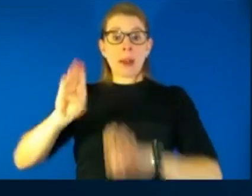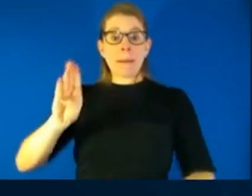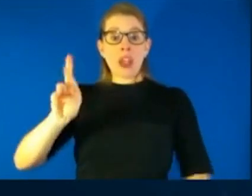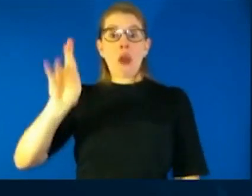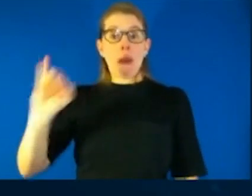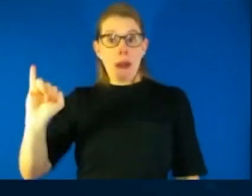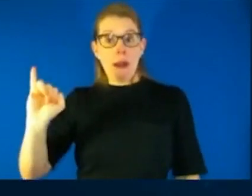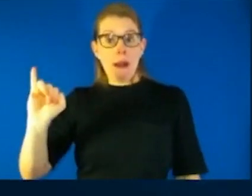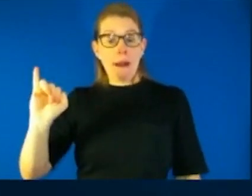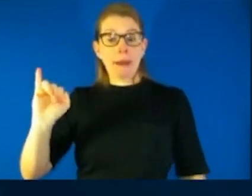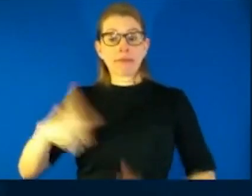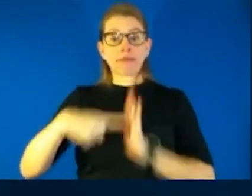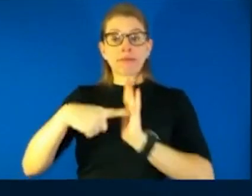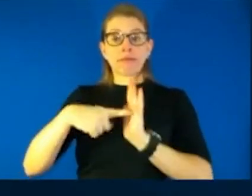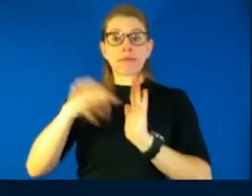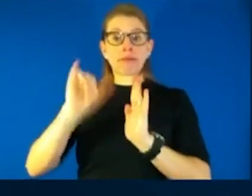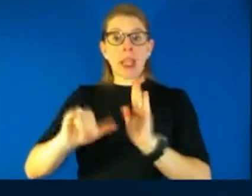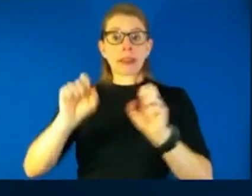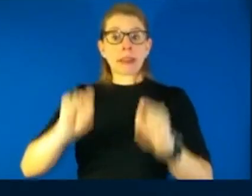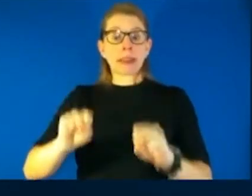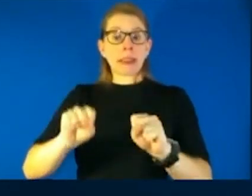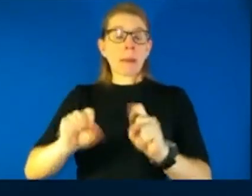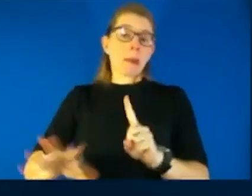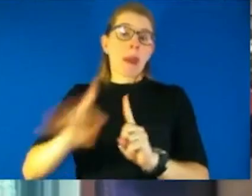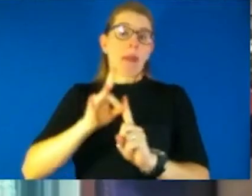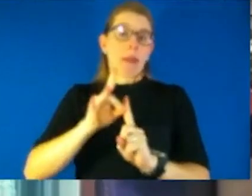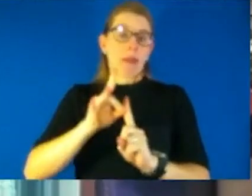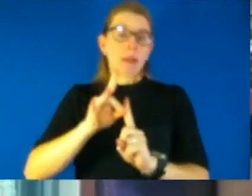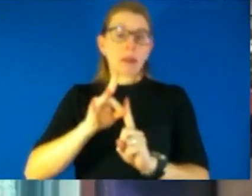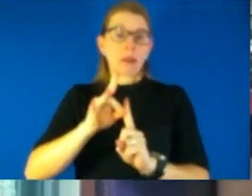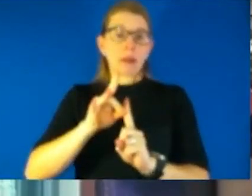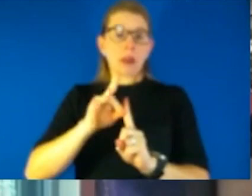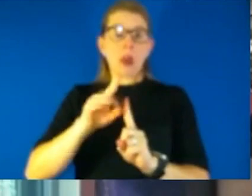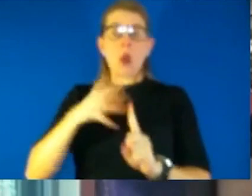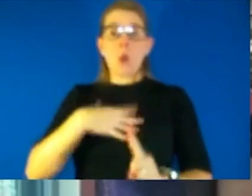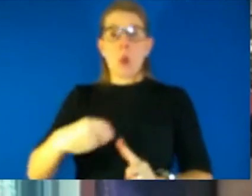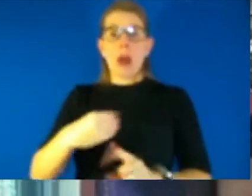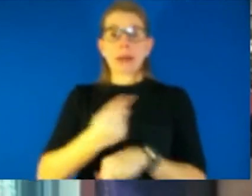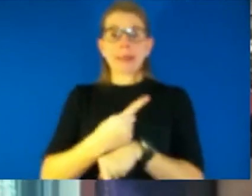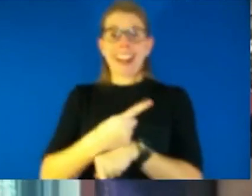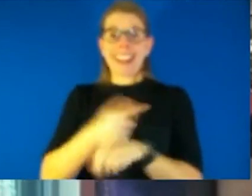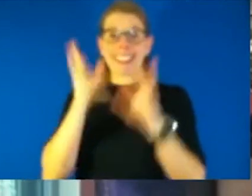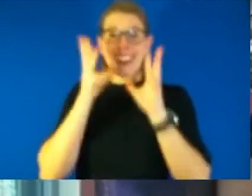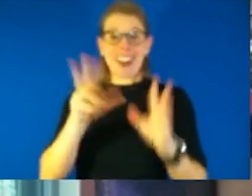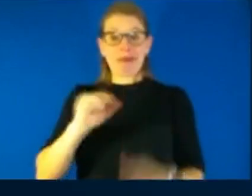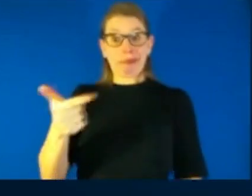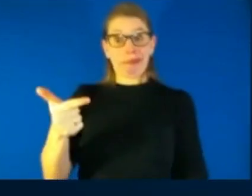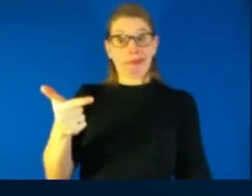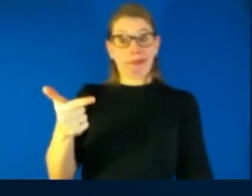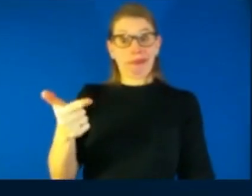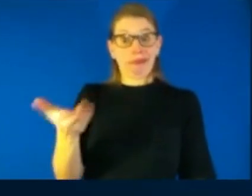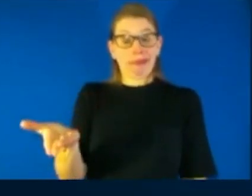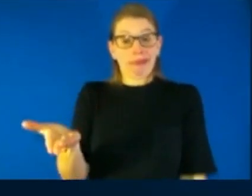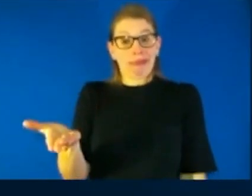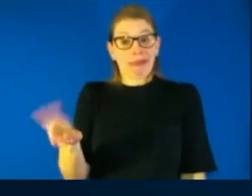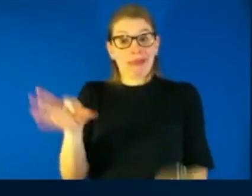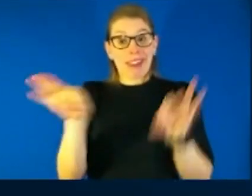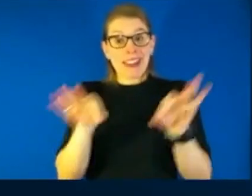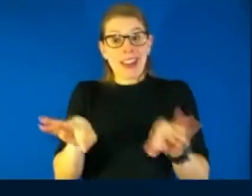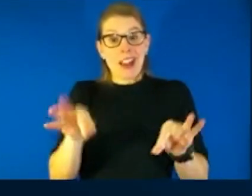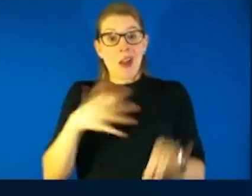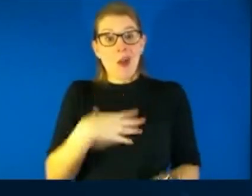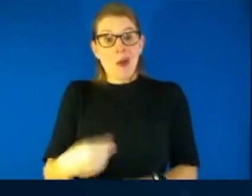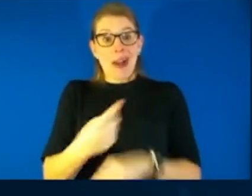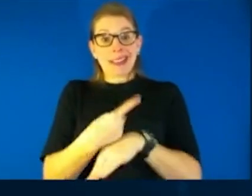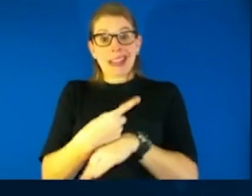that demonstrated that susceptibility of white-tailed deer. So, Juergen, tell us about white-tailed deer